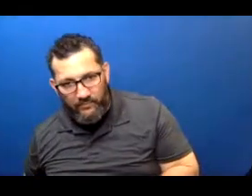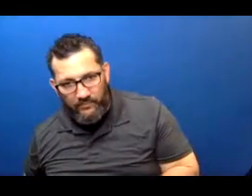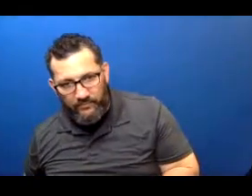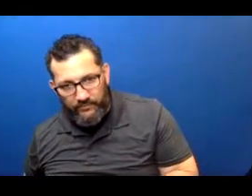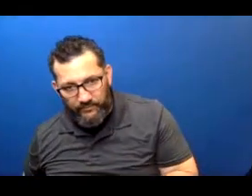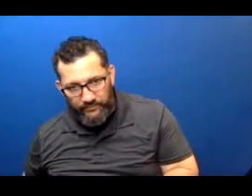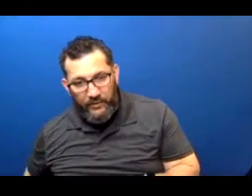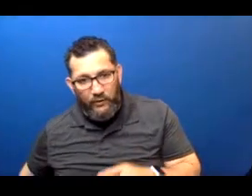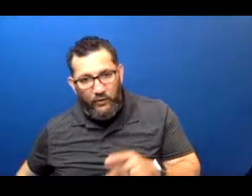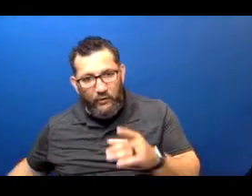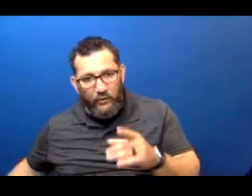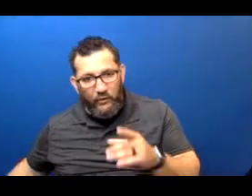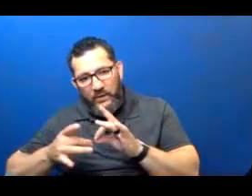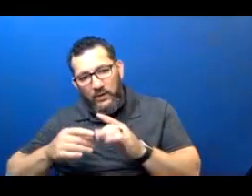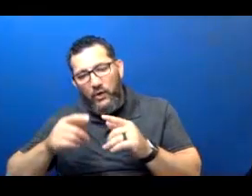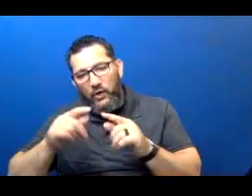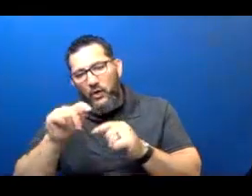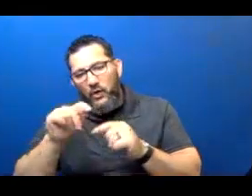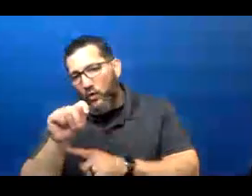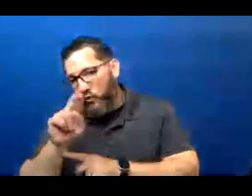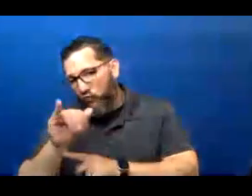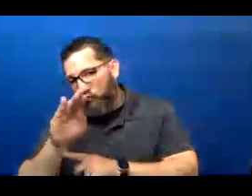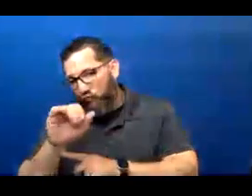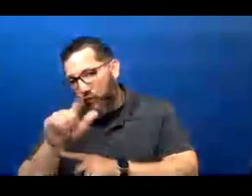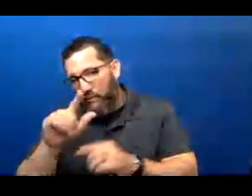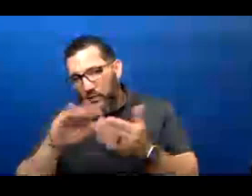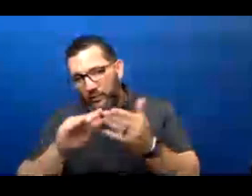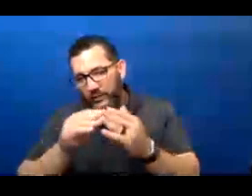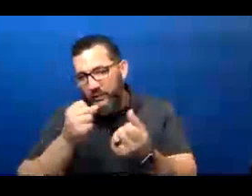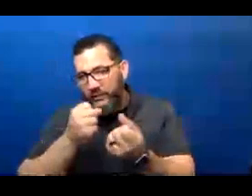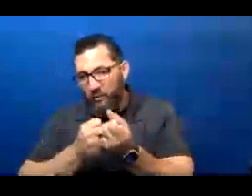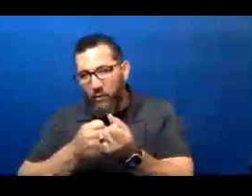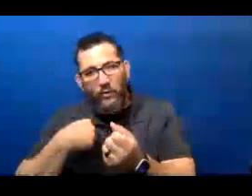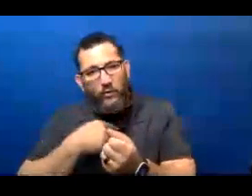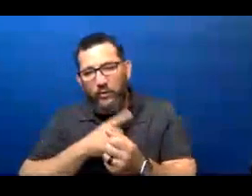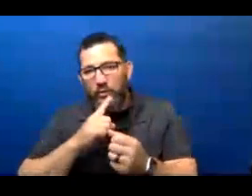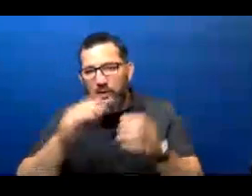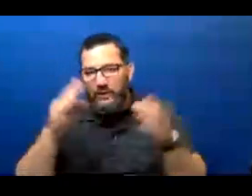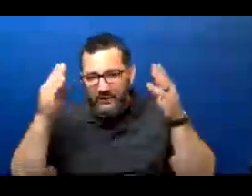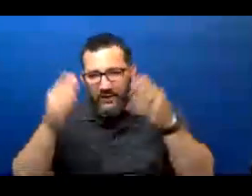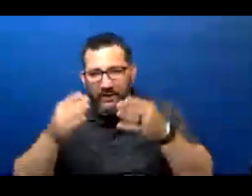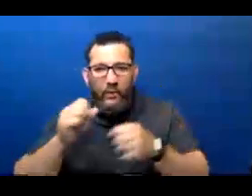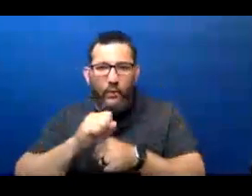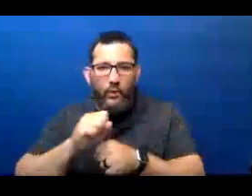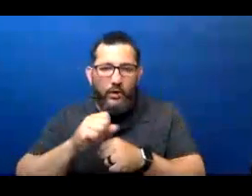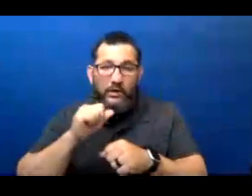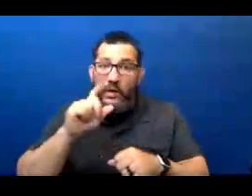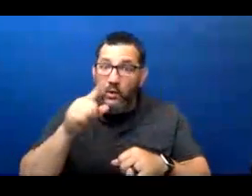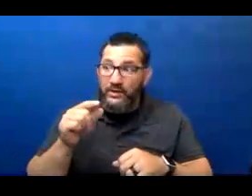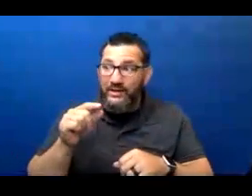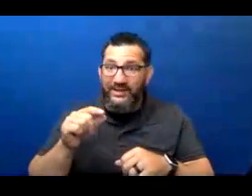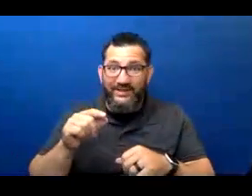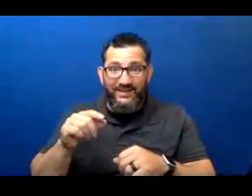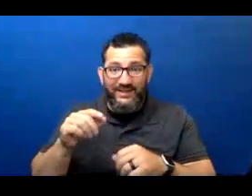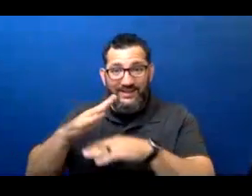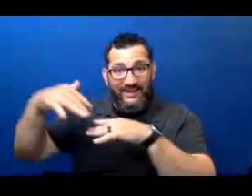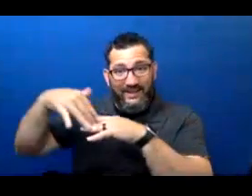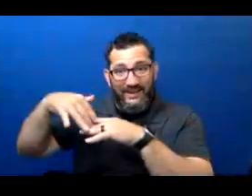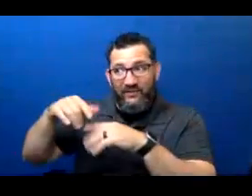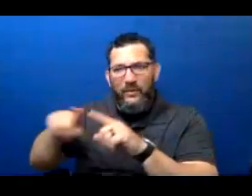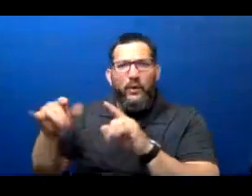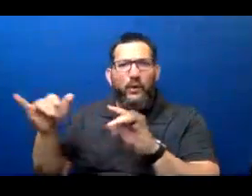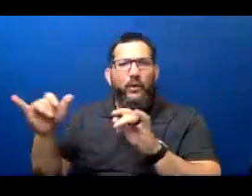tribal communities, we are really dedicating our work on our, not just our tribal communities, but the larger